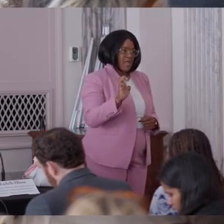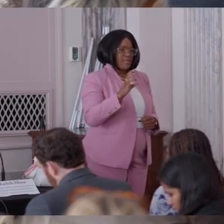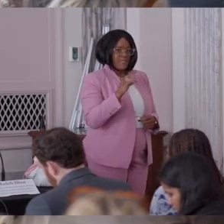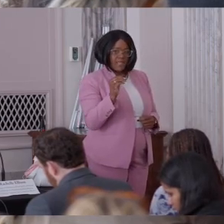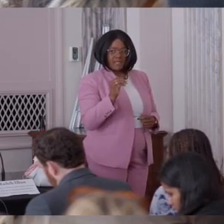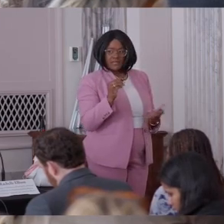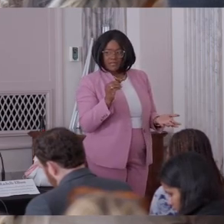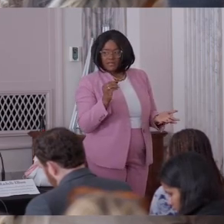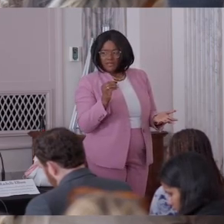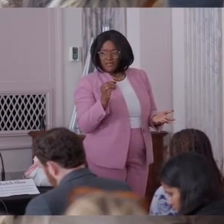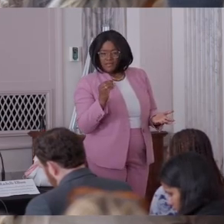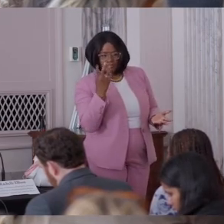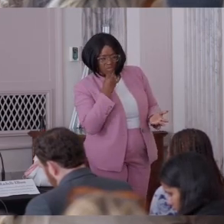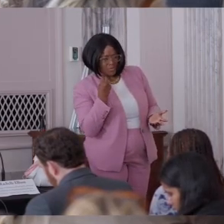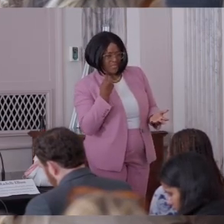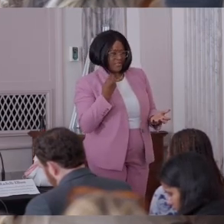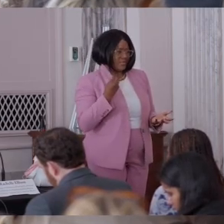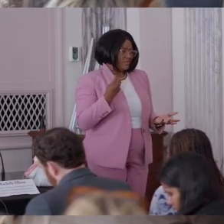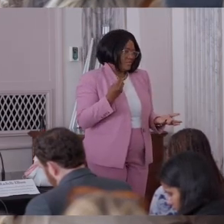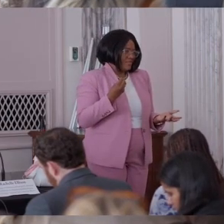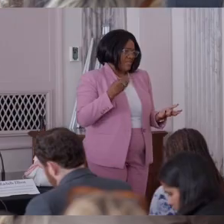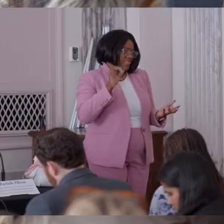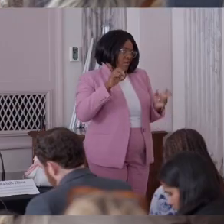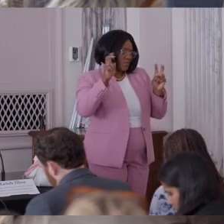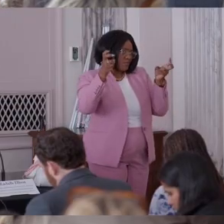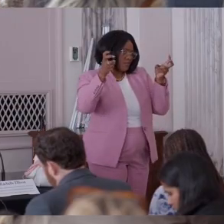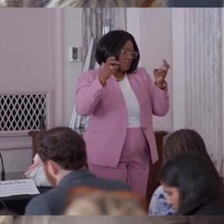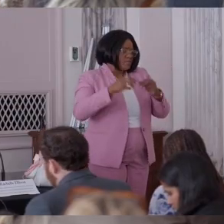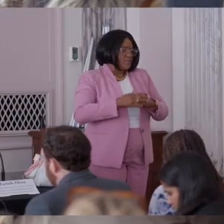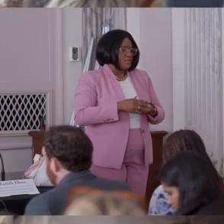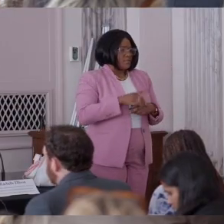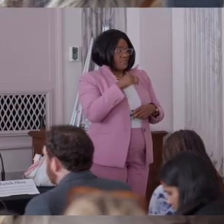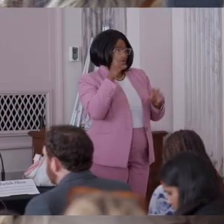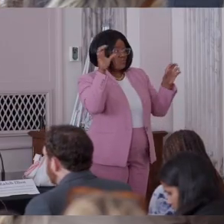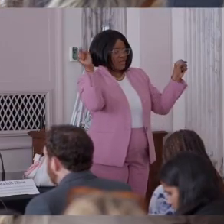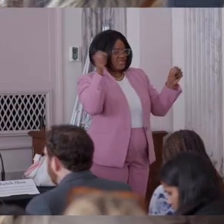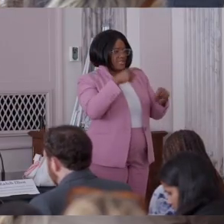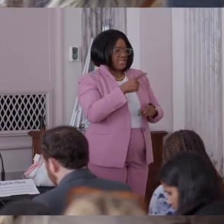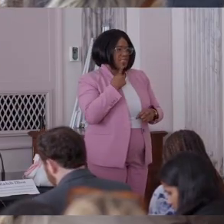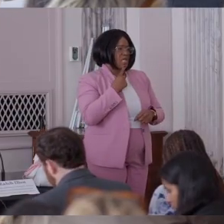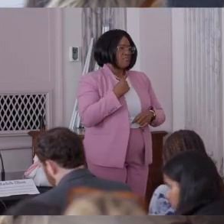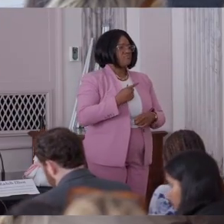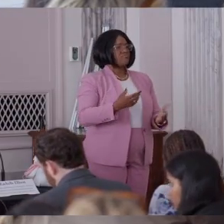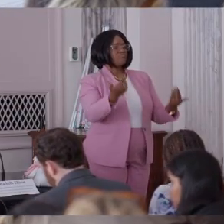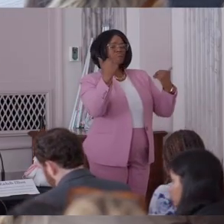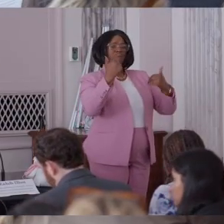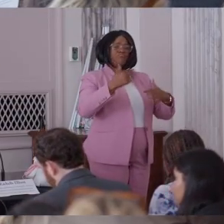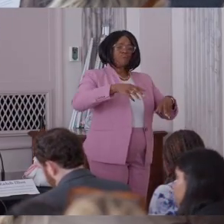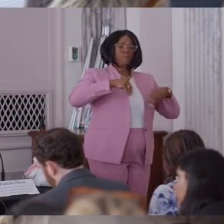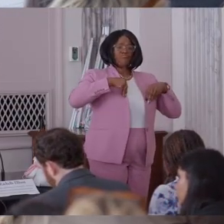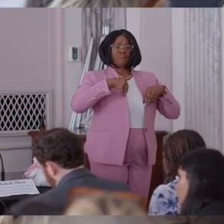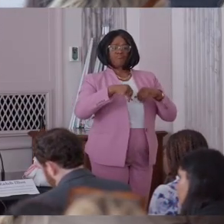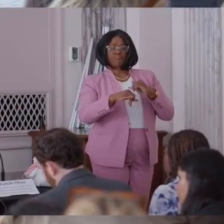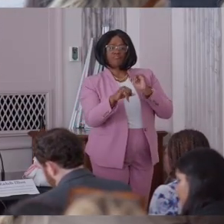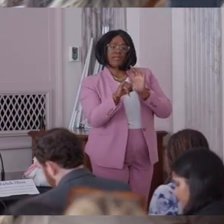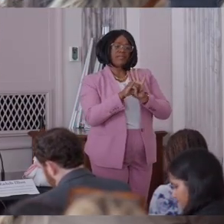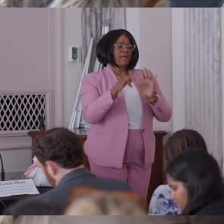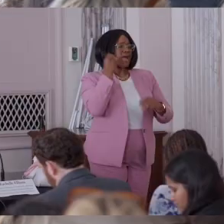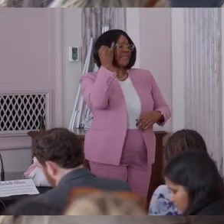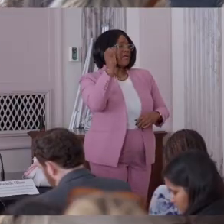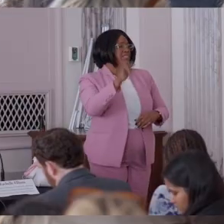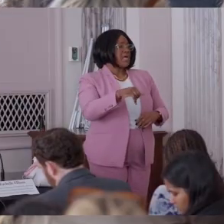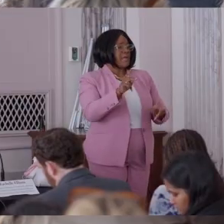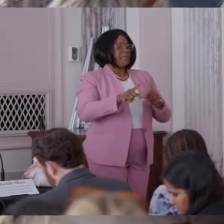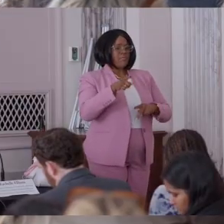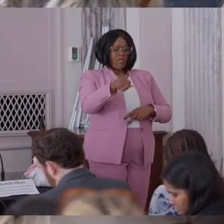beauty is kind of how it was framed. And so he institutionalized the idea that people should be